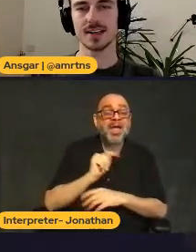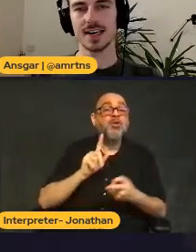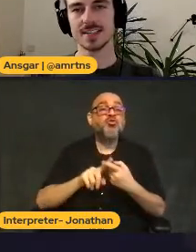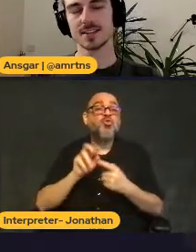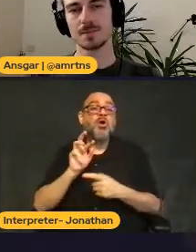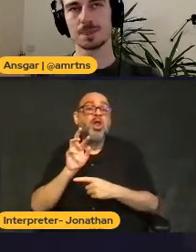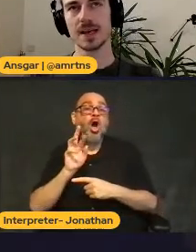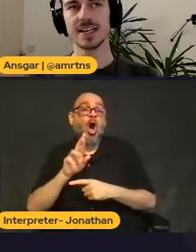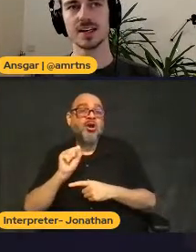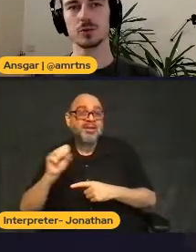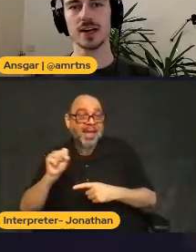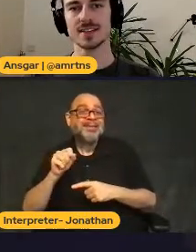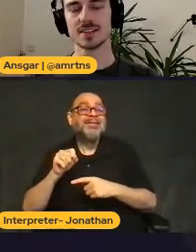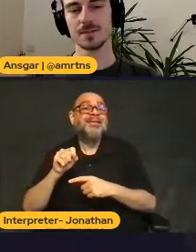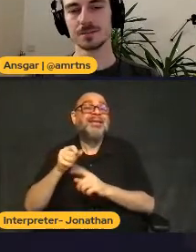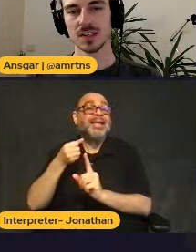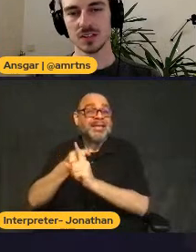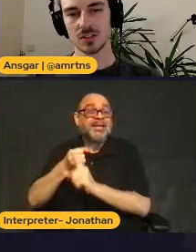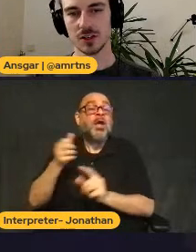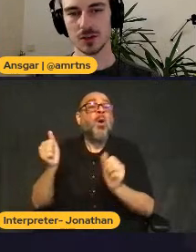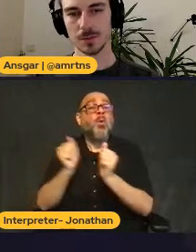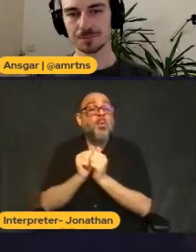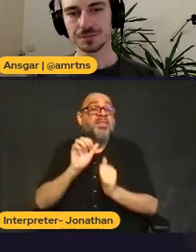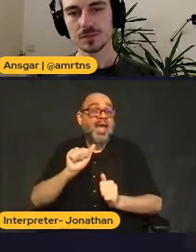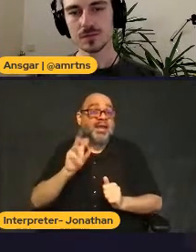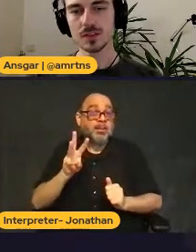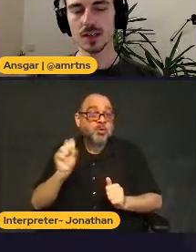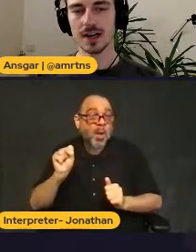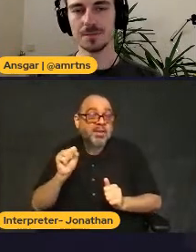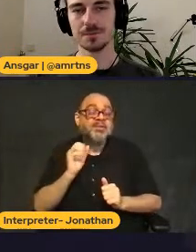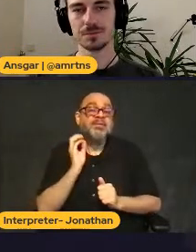over at AWS. So